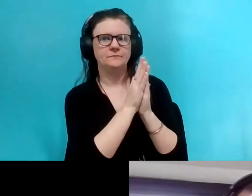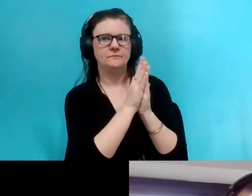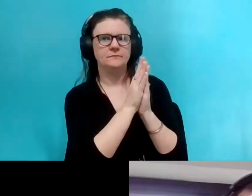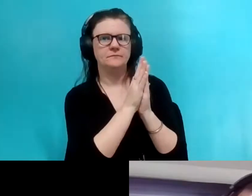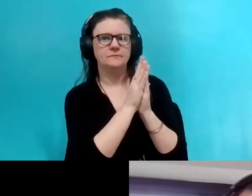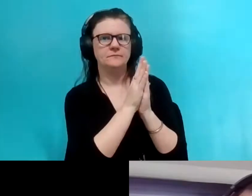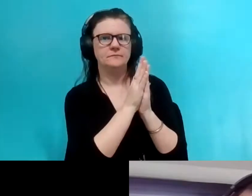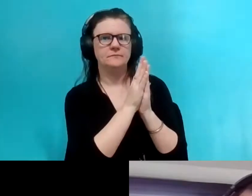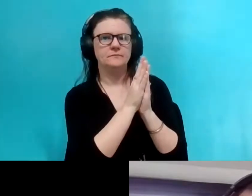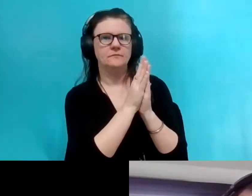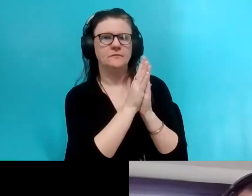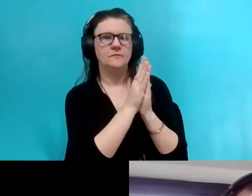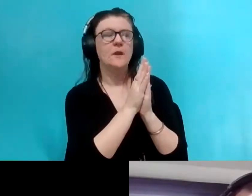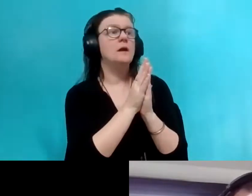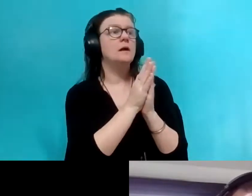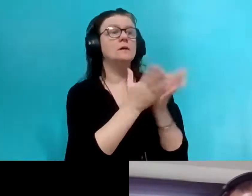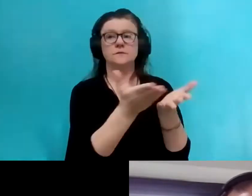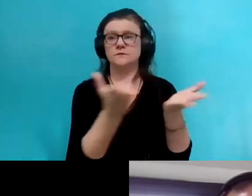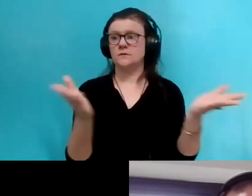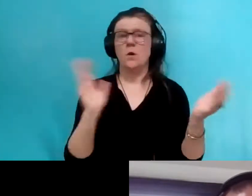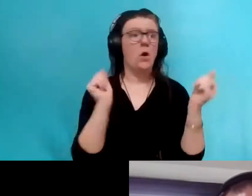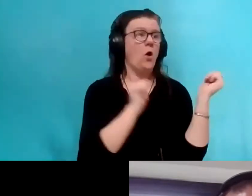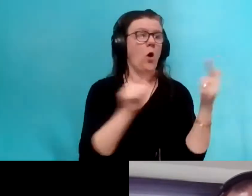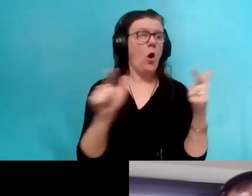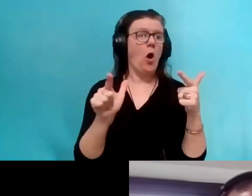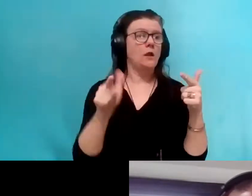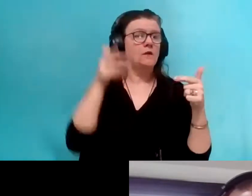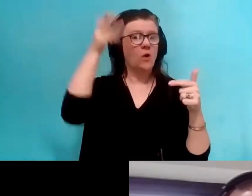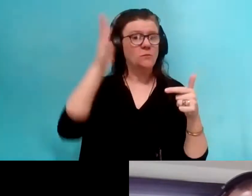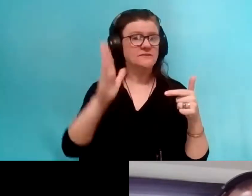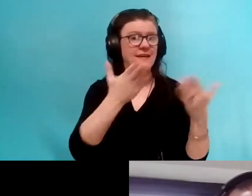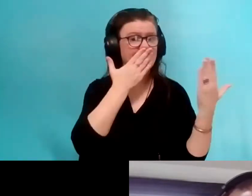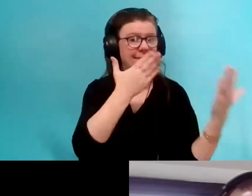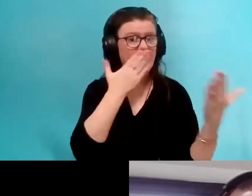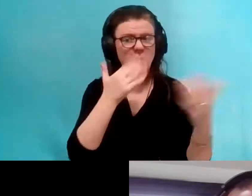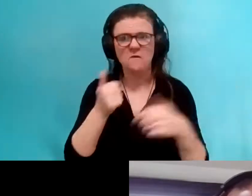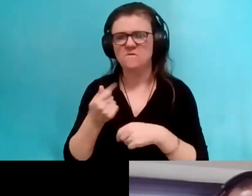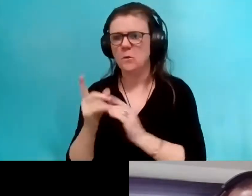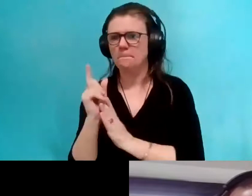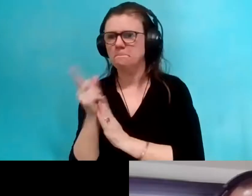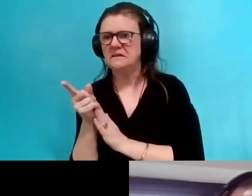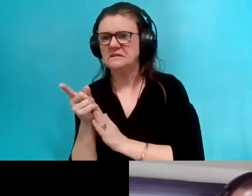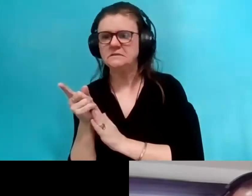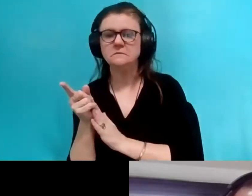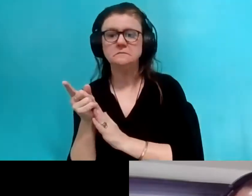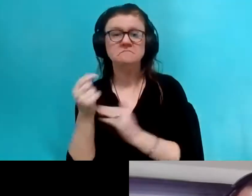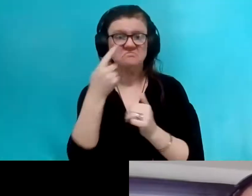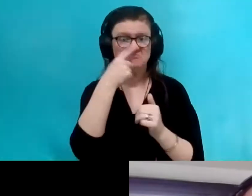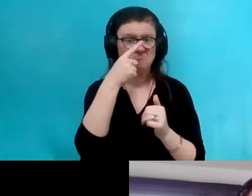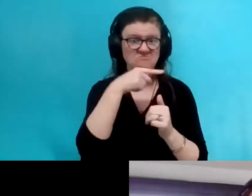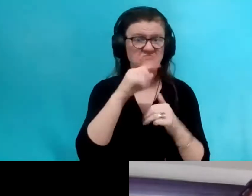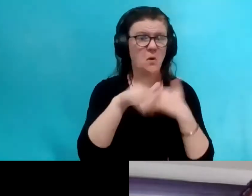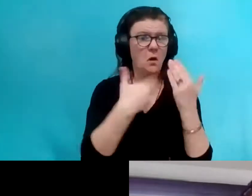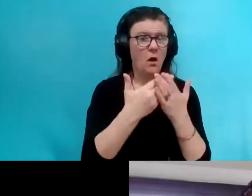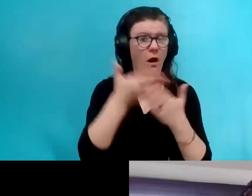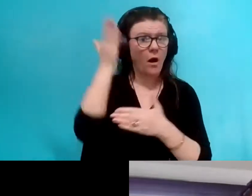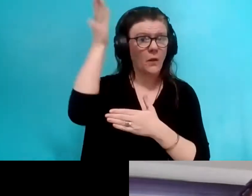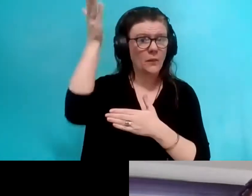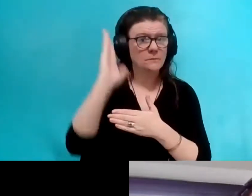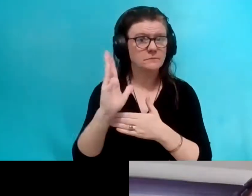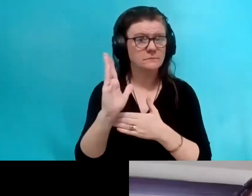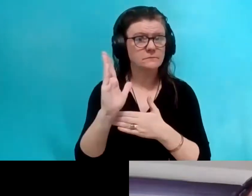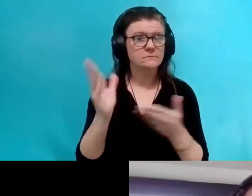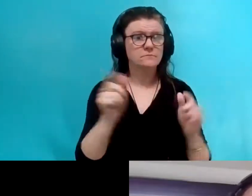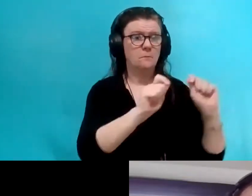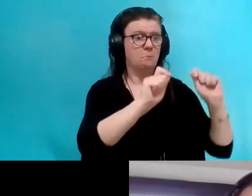So I'd like to thank all of our panelists. We have a few minutes left, so please, if all the panelists can maybe join